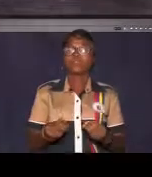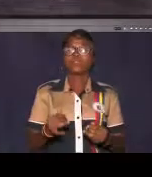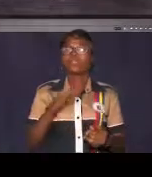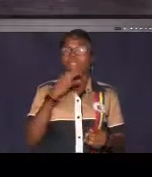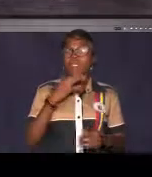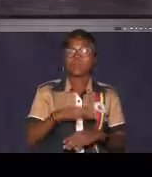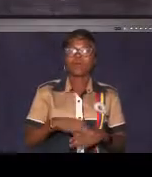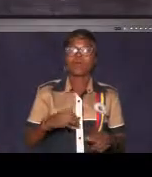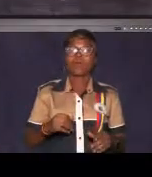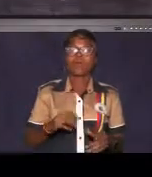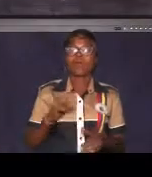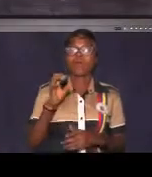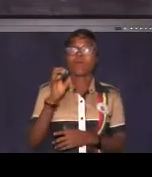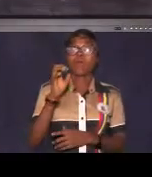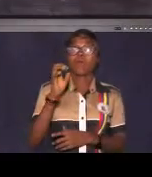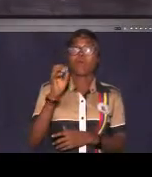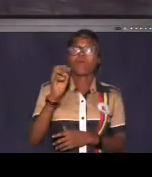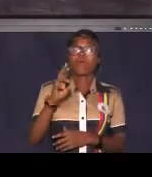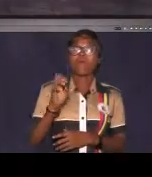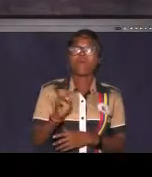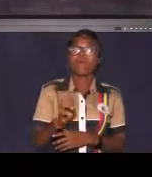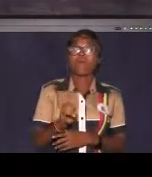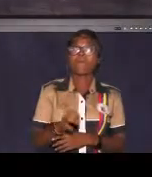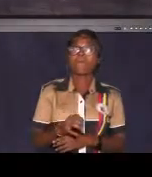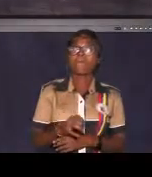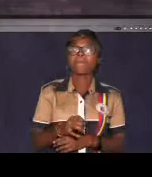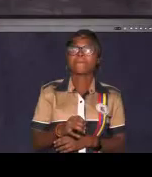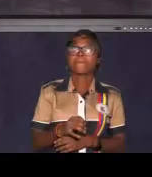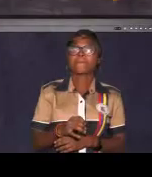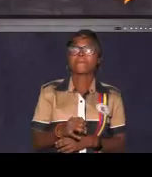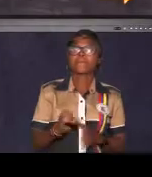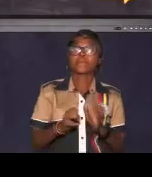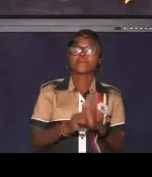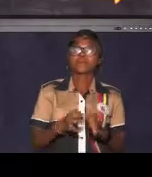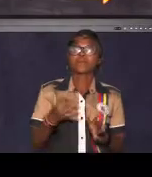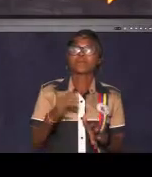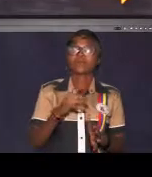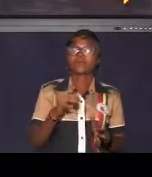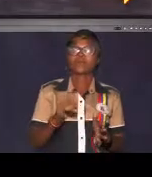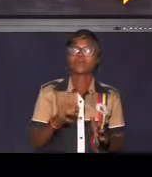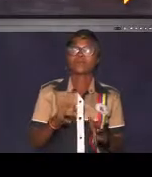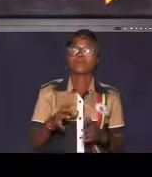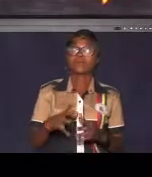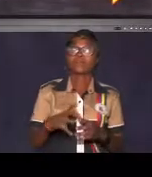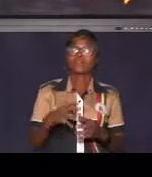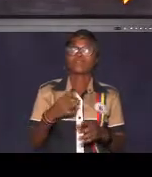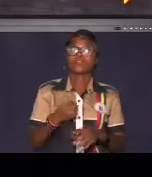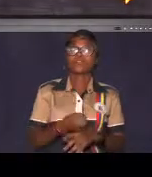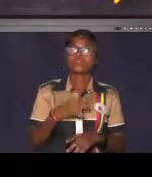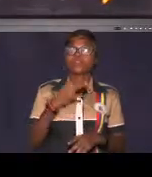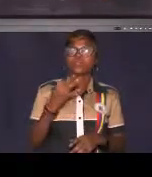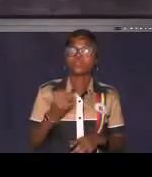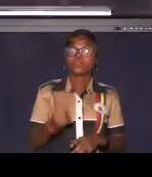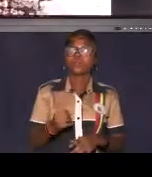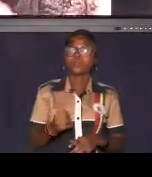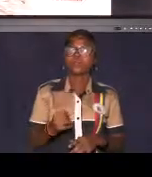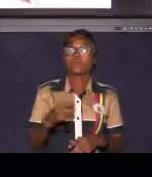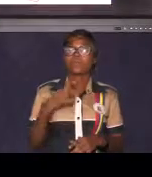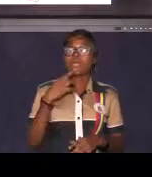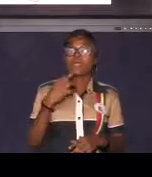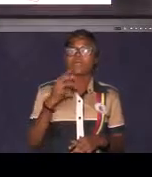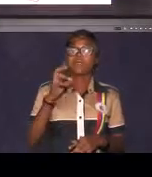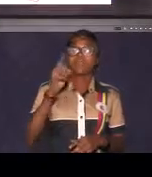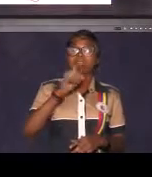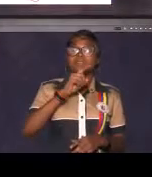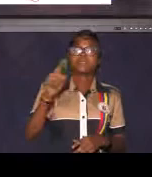the soil, they are called ore. That's what I mean by in their natural state. Examples of solid minerals are,